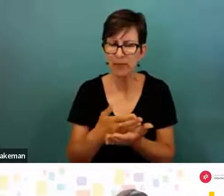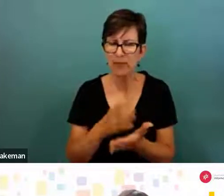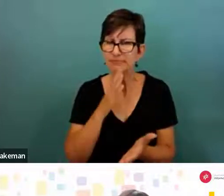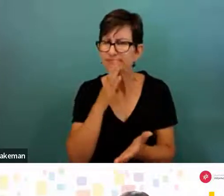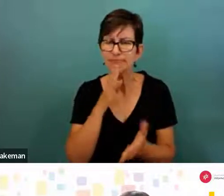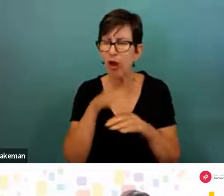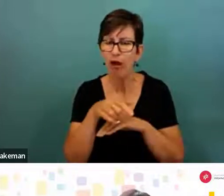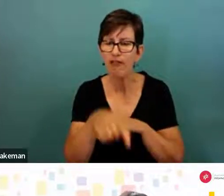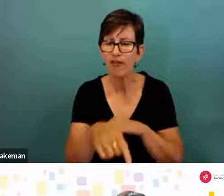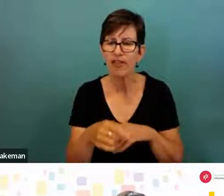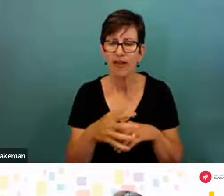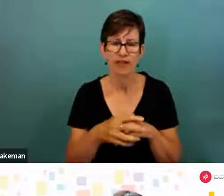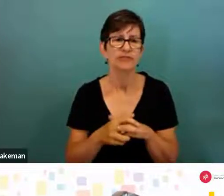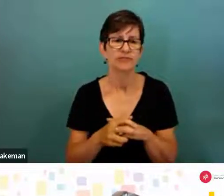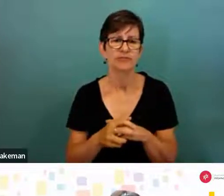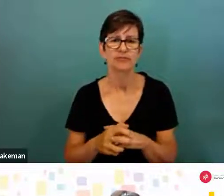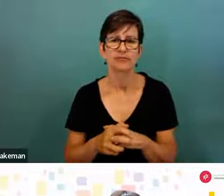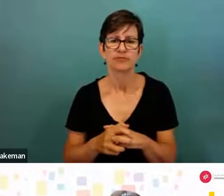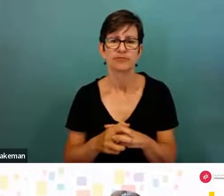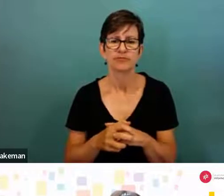with library links or on social media.